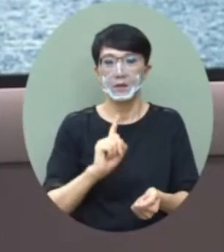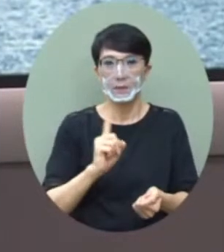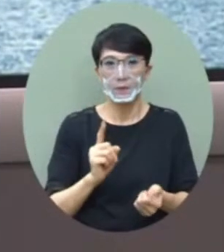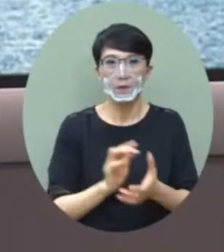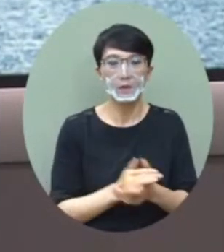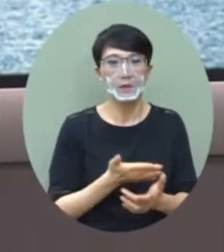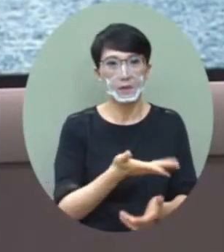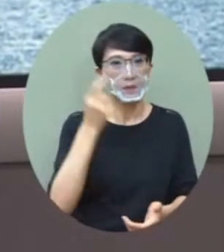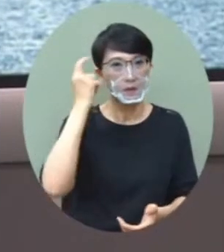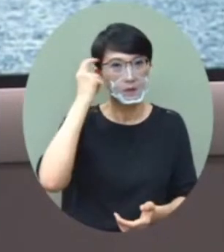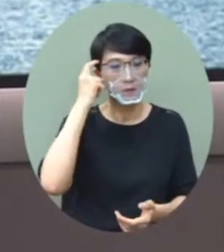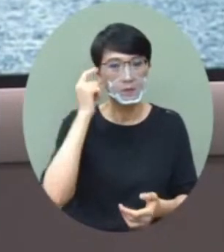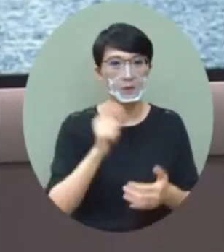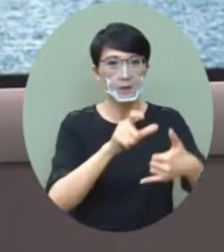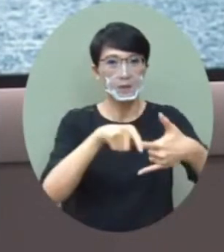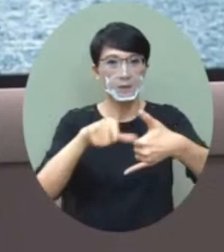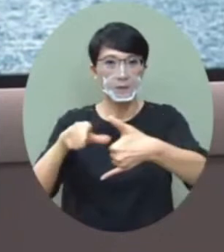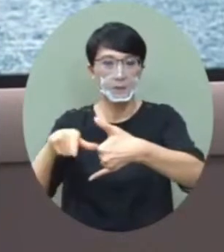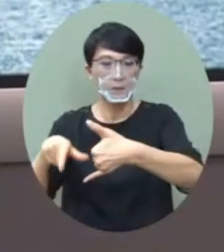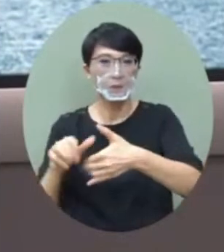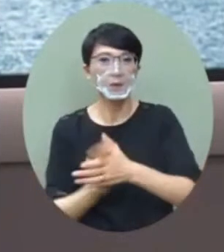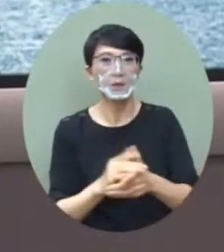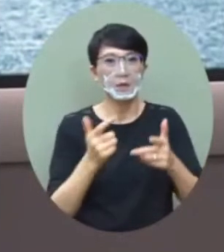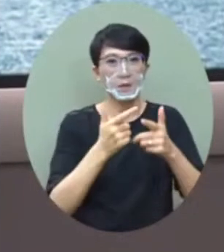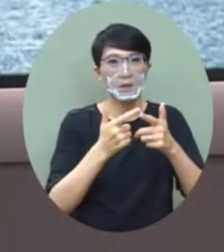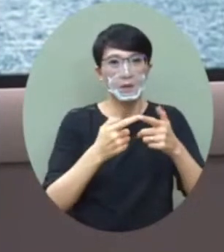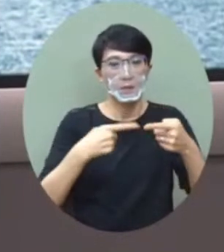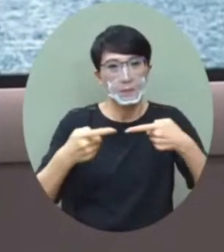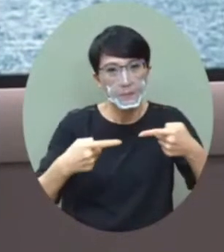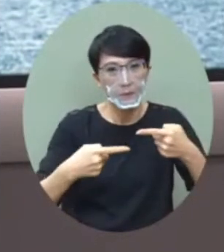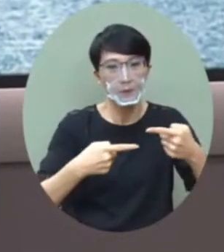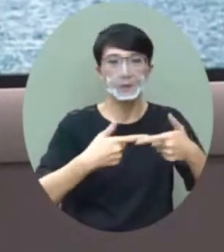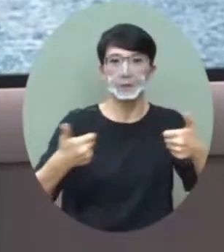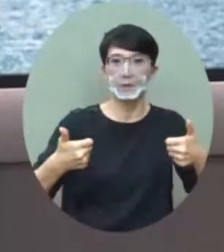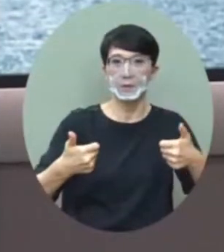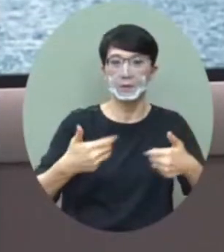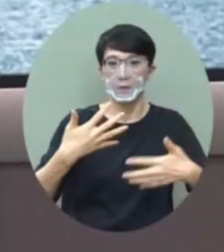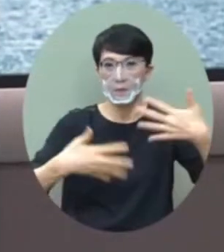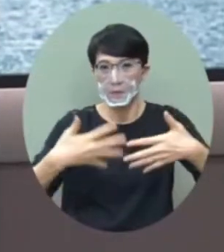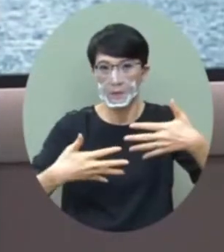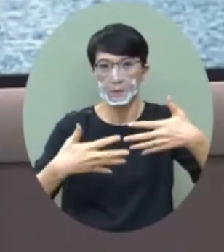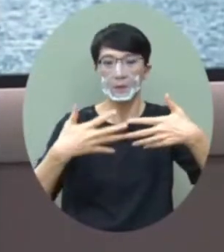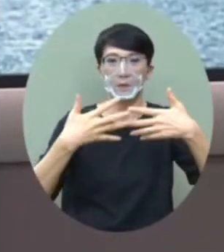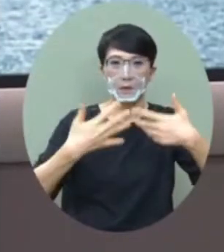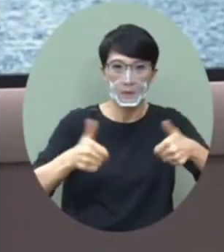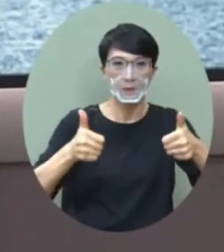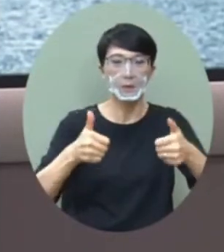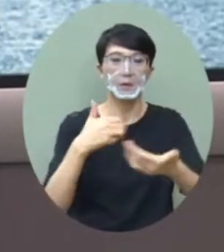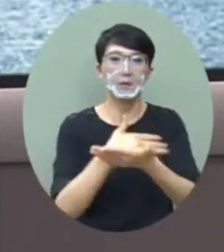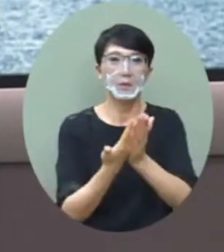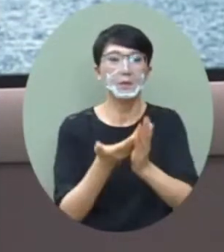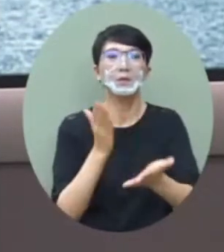account your own physical condition and your own